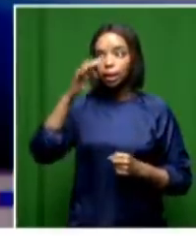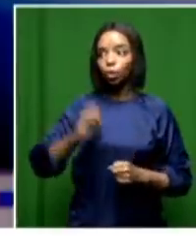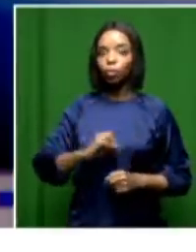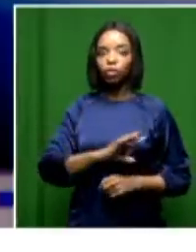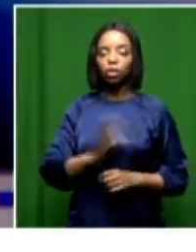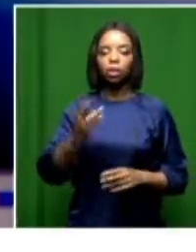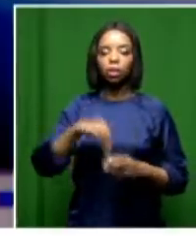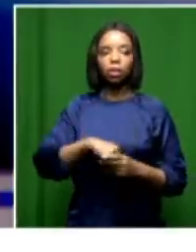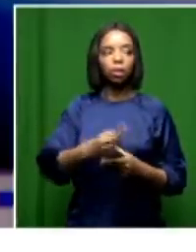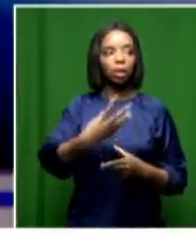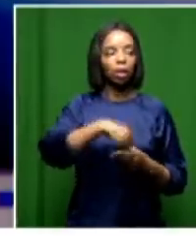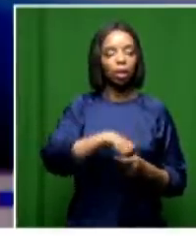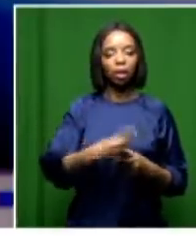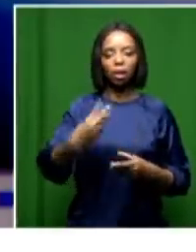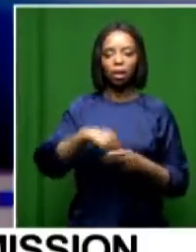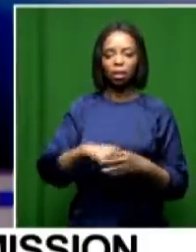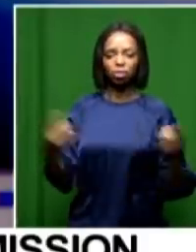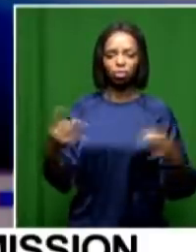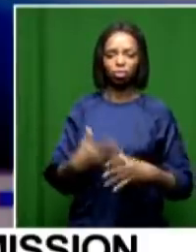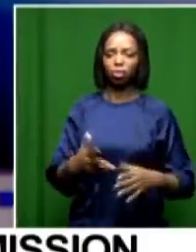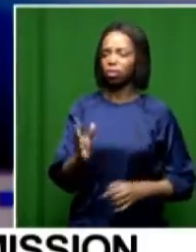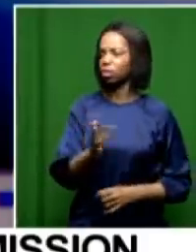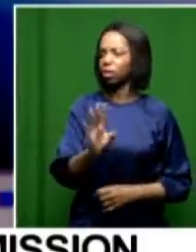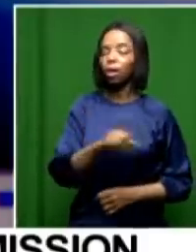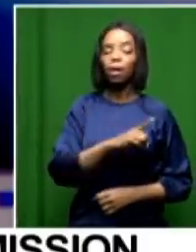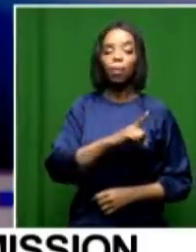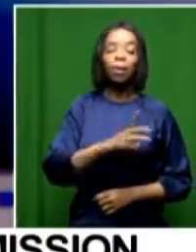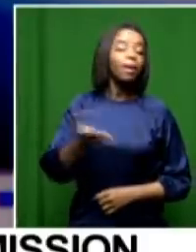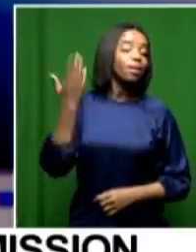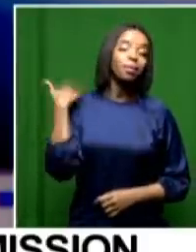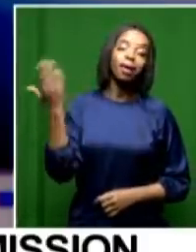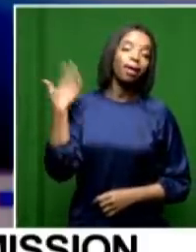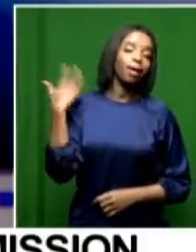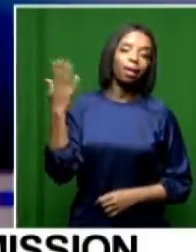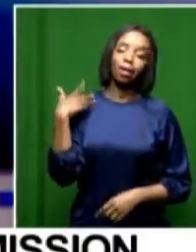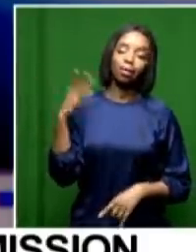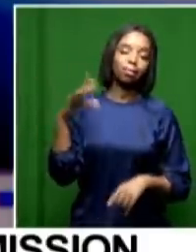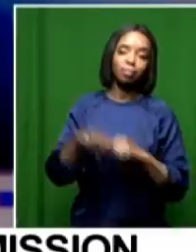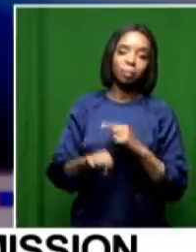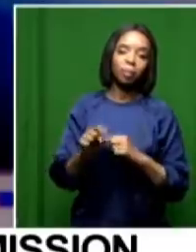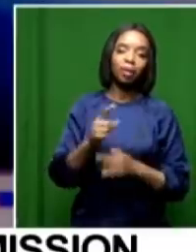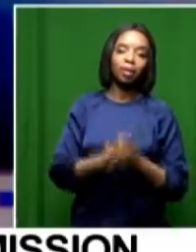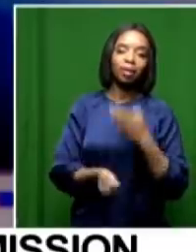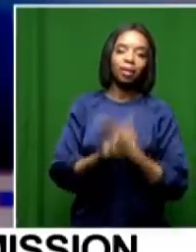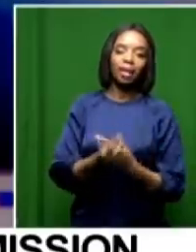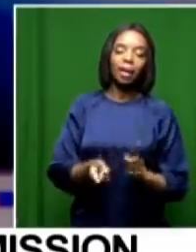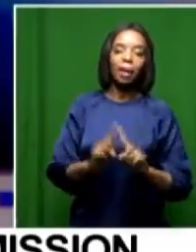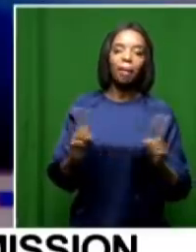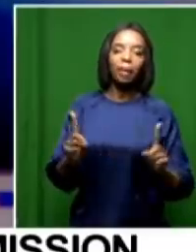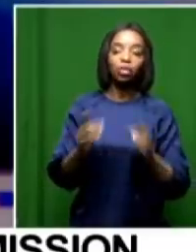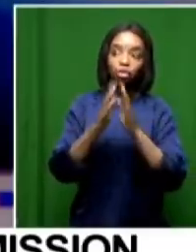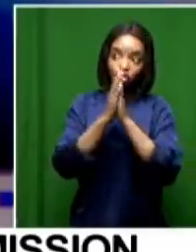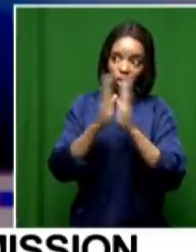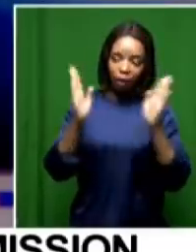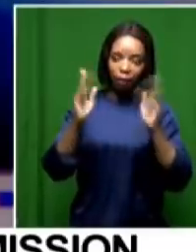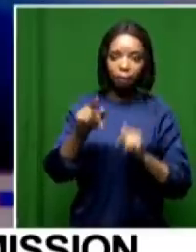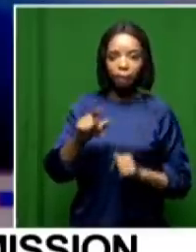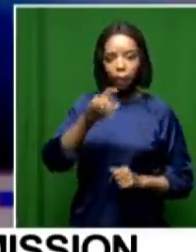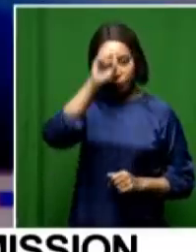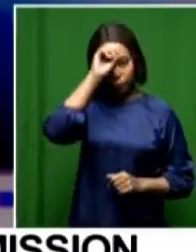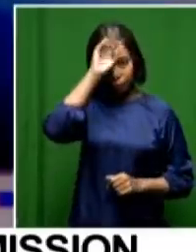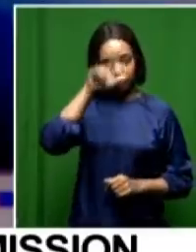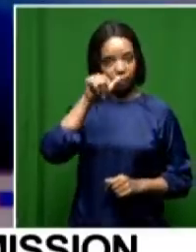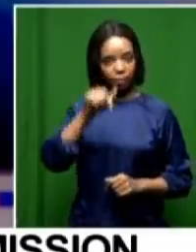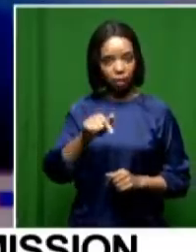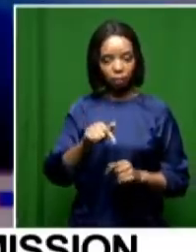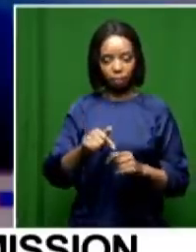because we had long identified them as that type of character. But generally, the mining cartel of the world does not operate in any moral